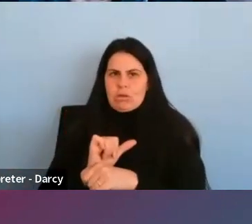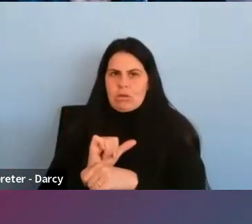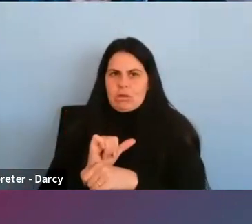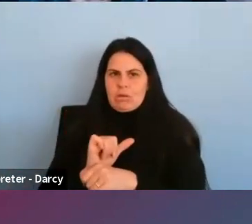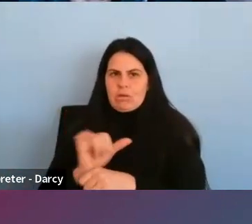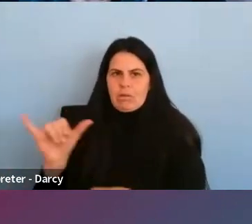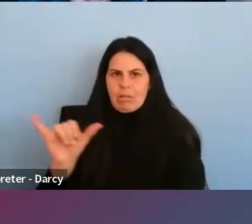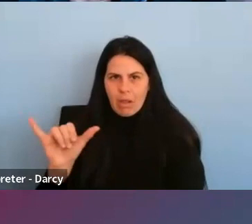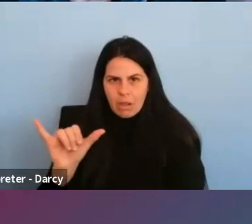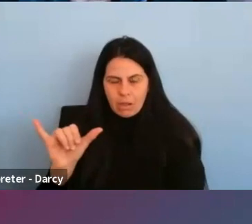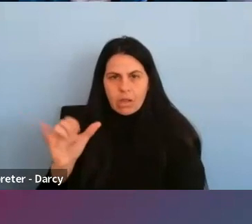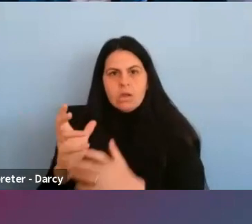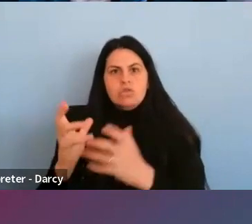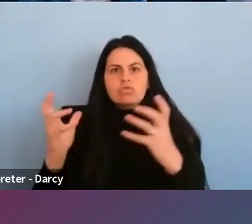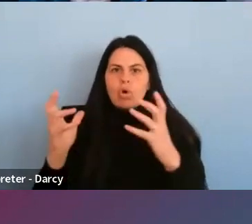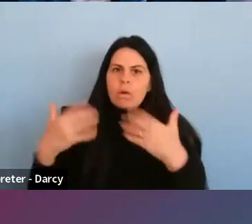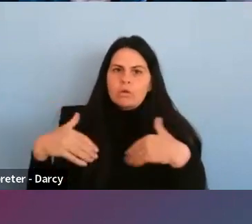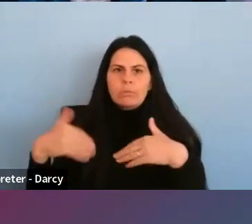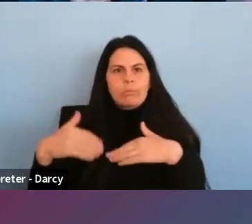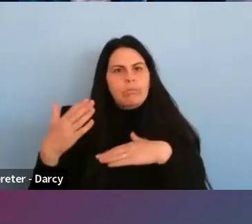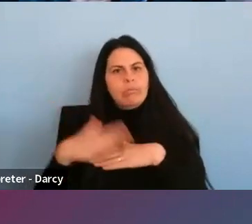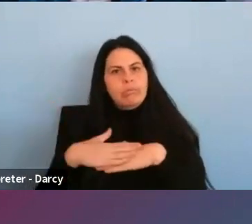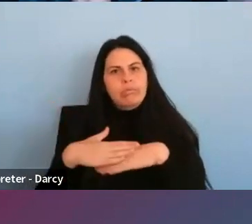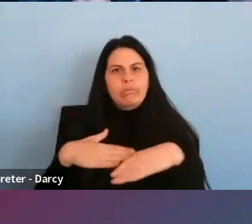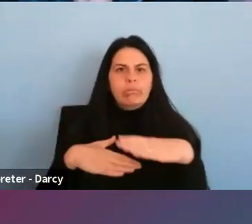depth to these